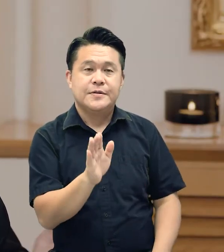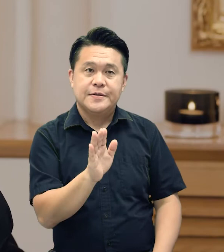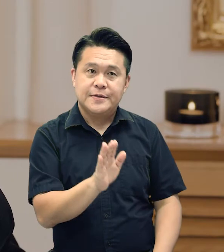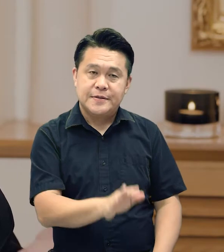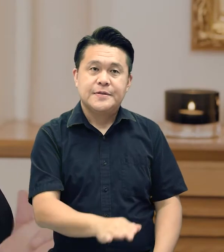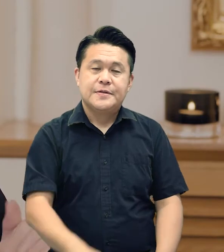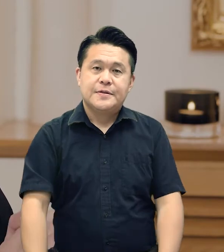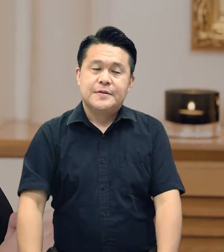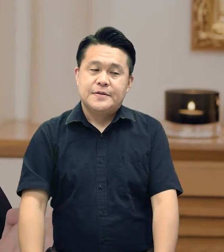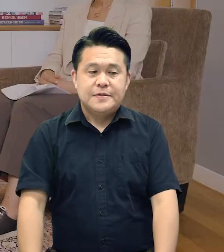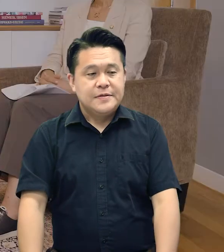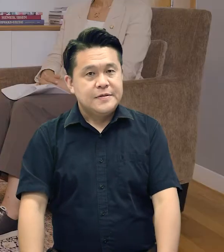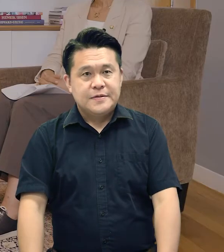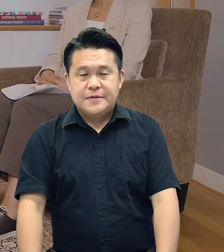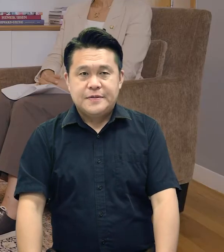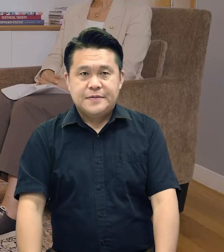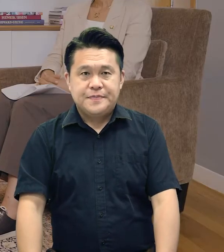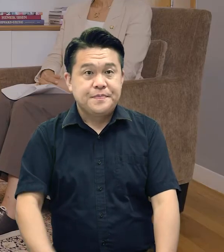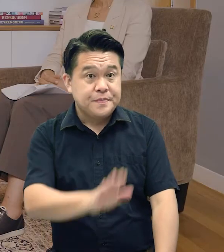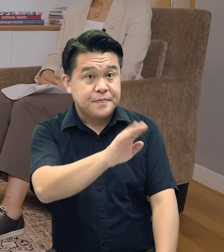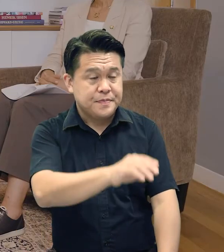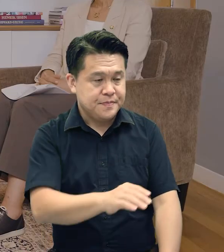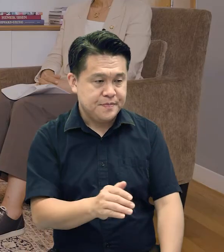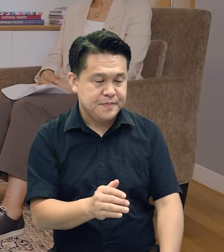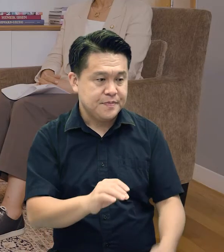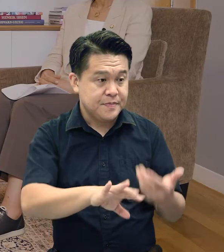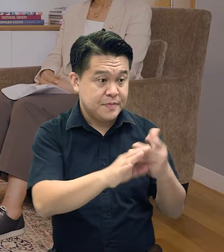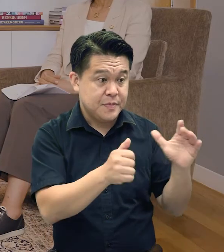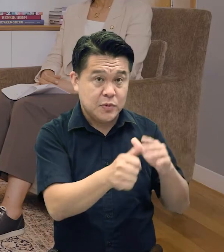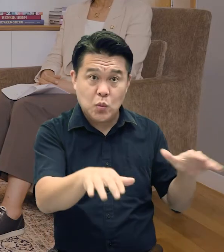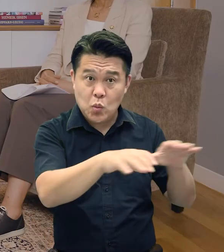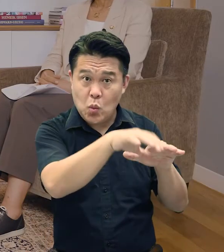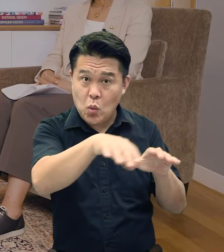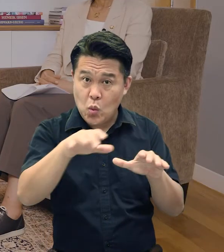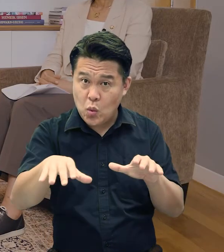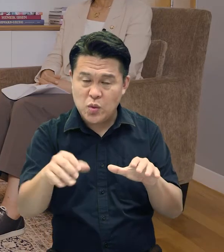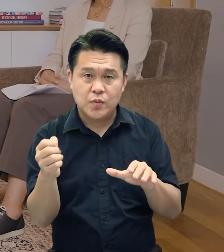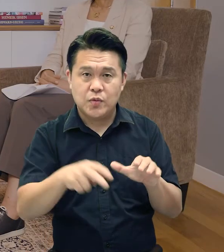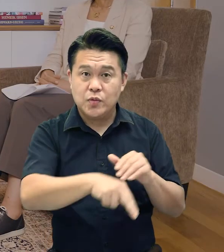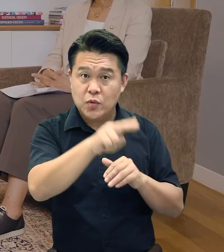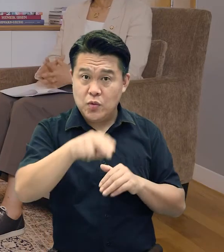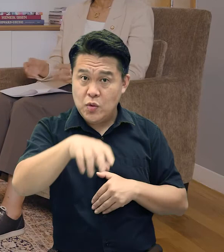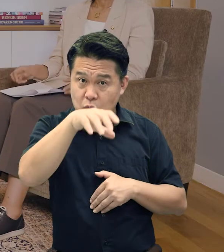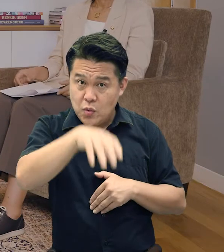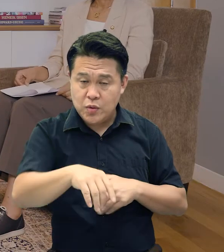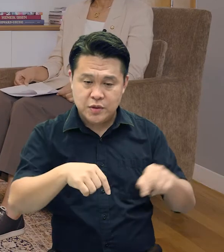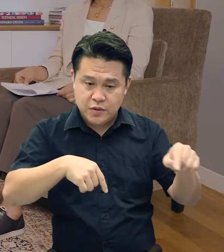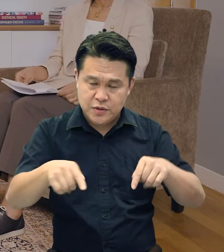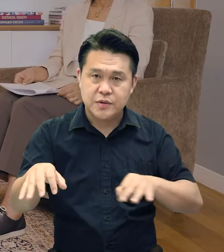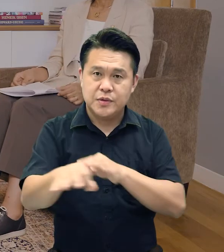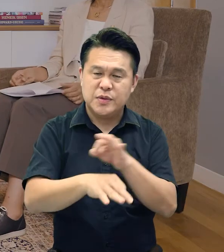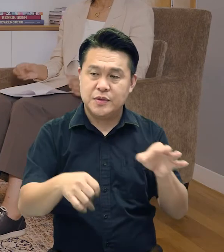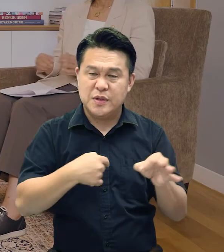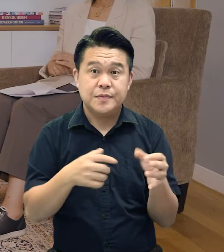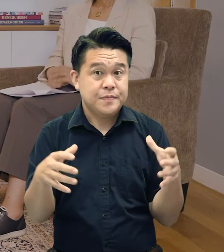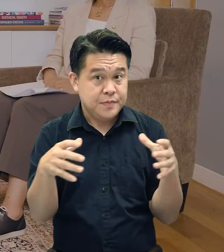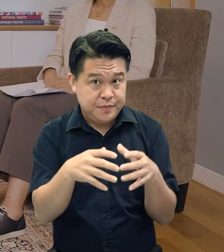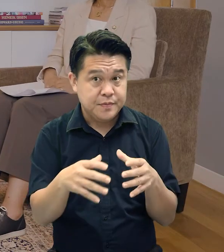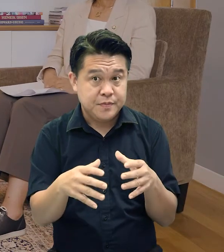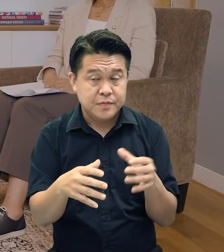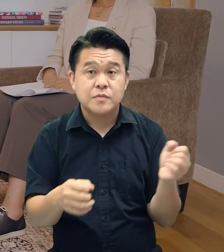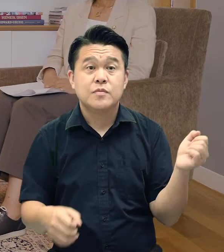to be difficult. In our embassy, and together with many countries, we have a strong focus